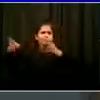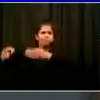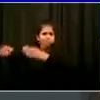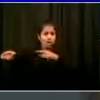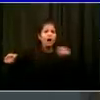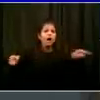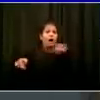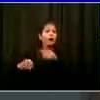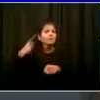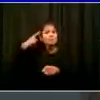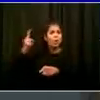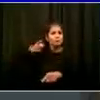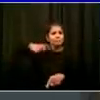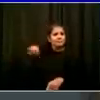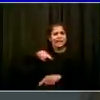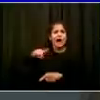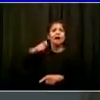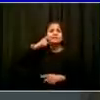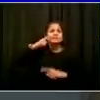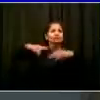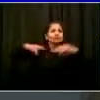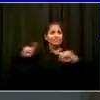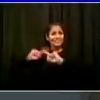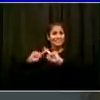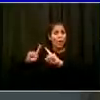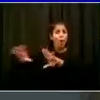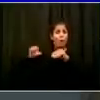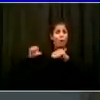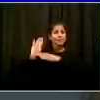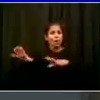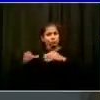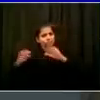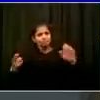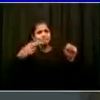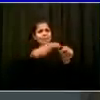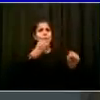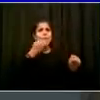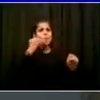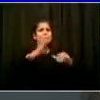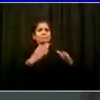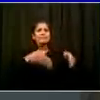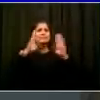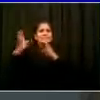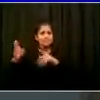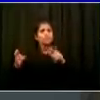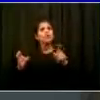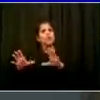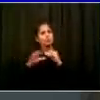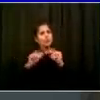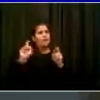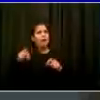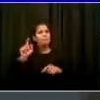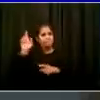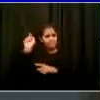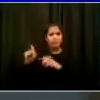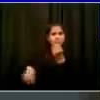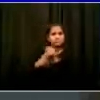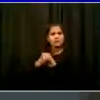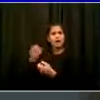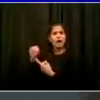stake in a project as well as a financial stake in a project. New York City is a great